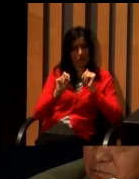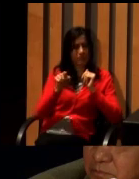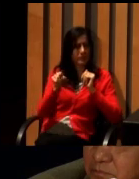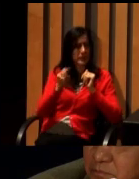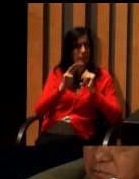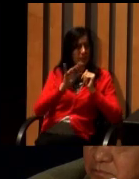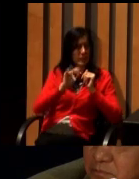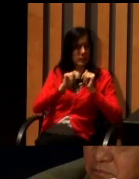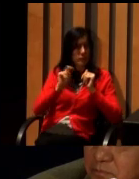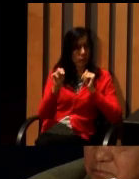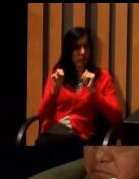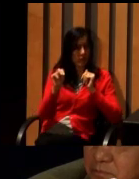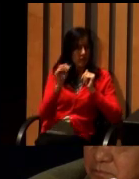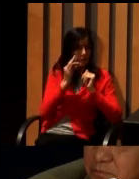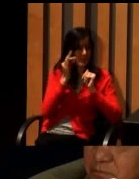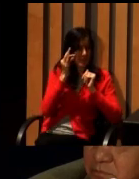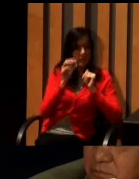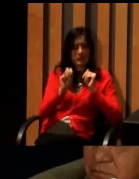And he'd actually